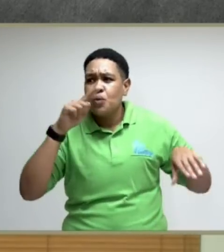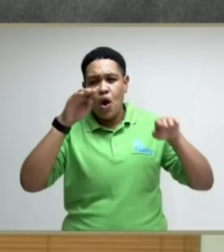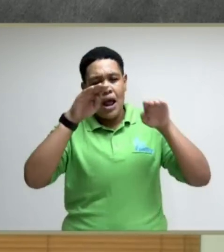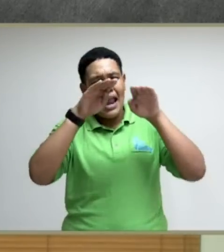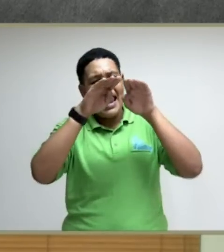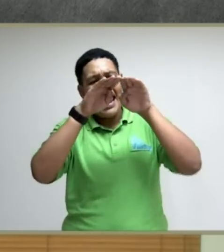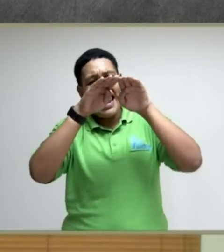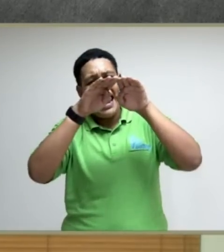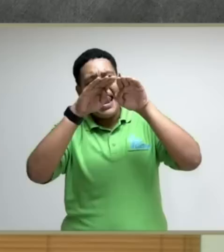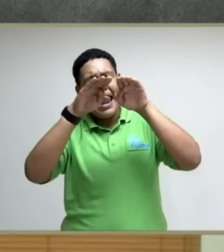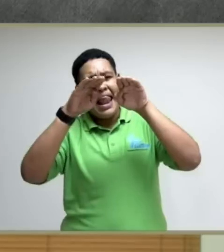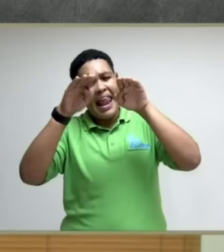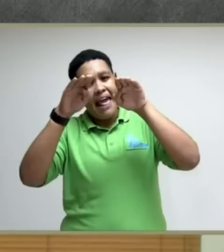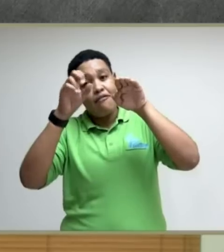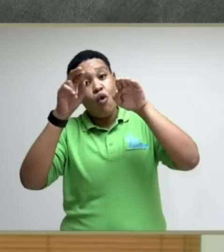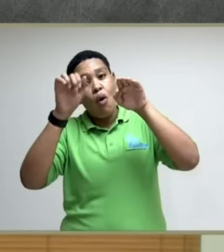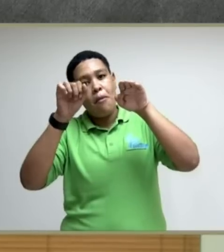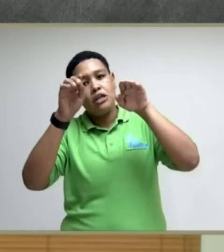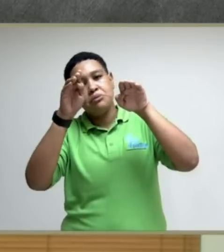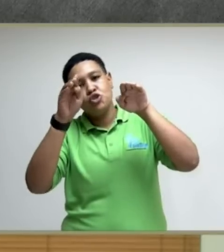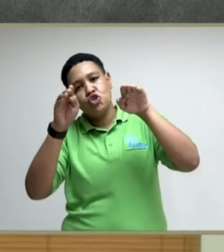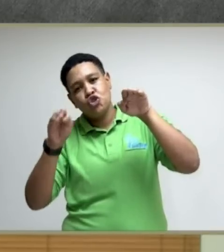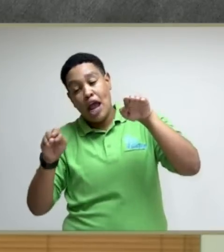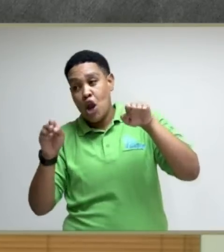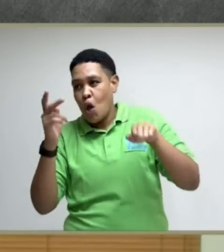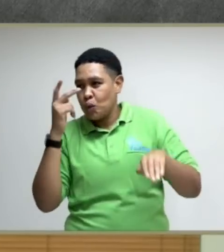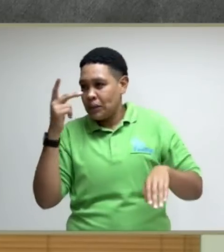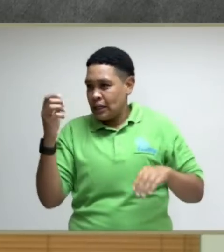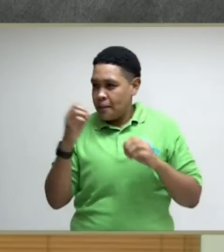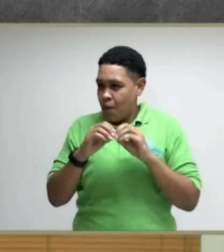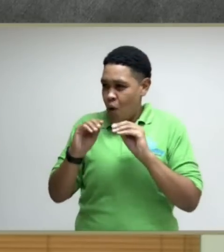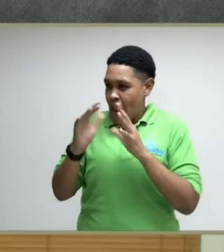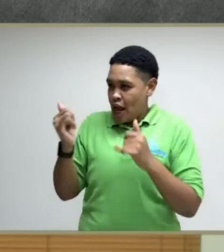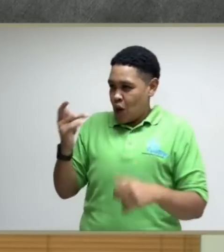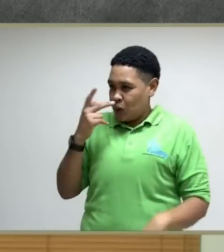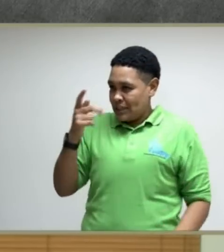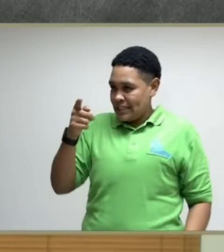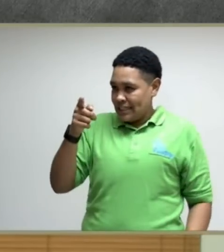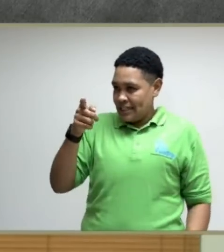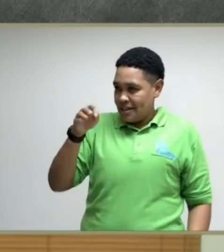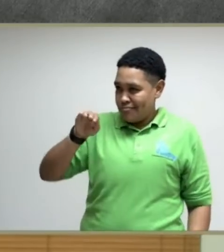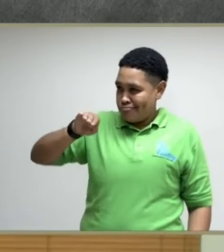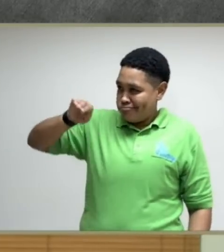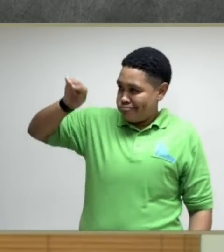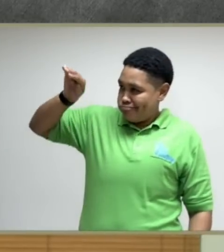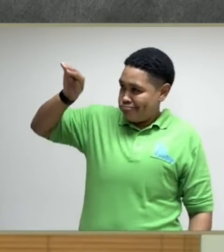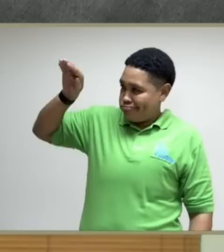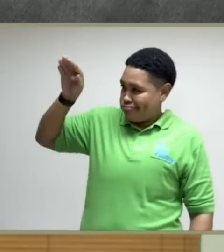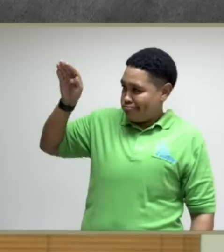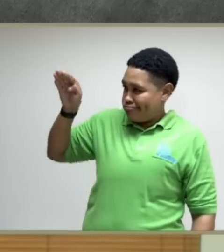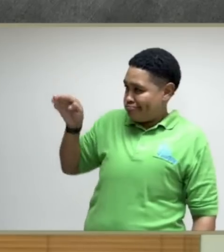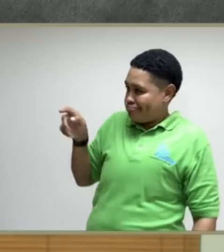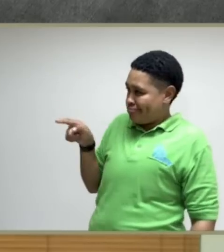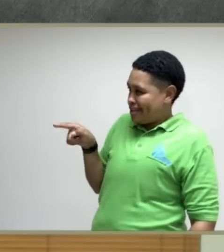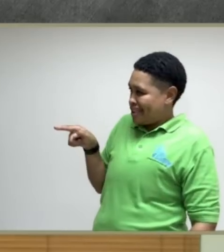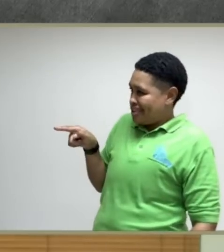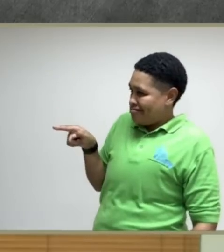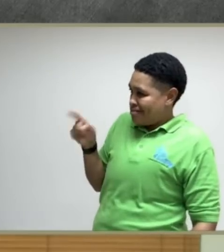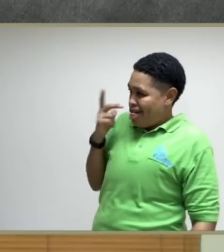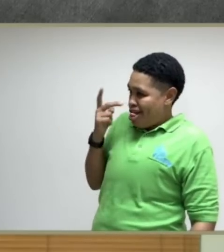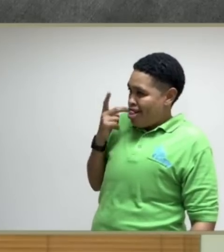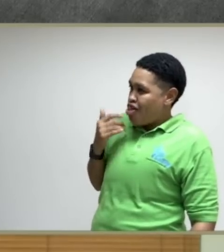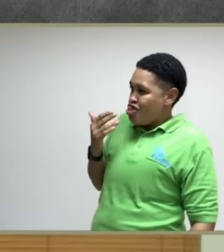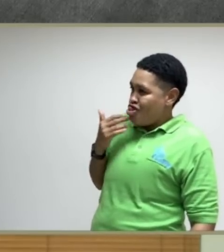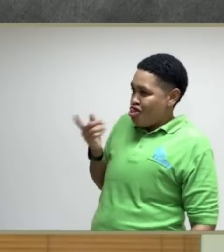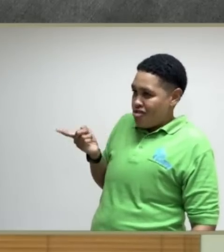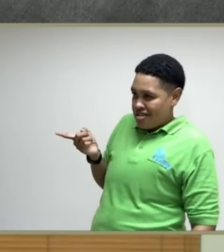off, maybe even trending down. We can see that more clearly when we look at the positivity rate, because we know that when we went up